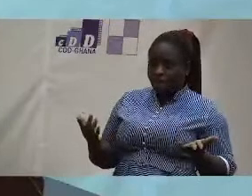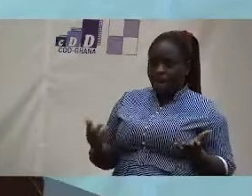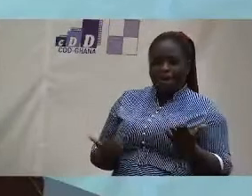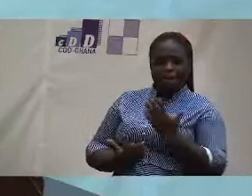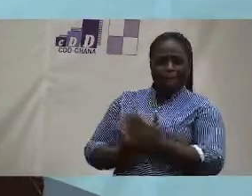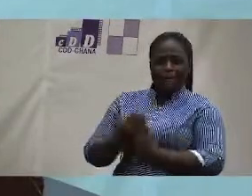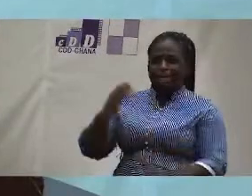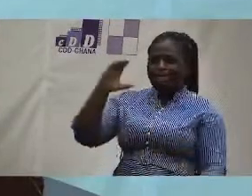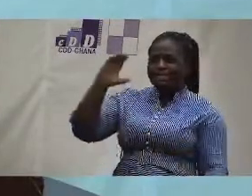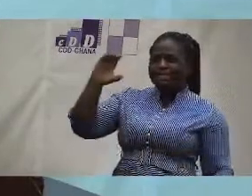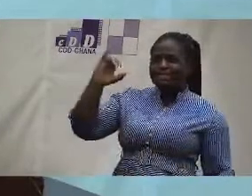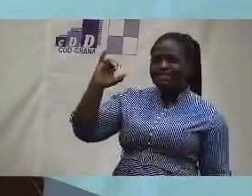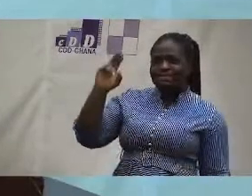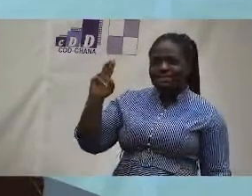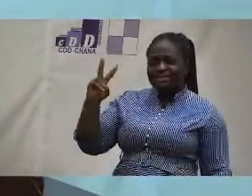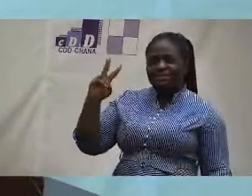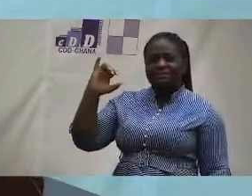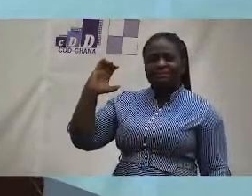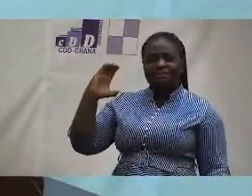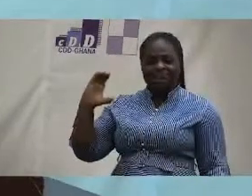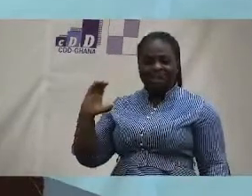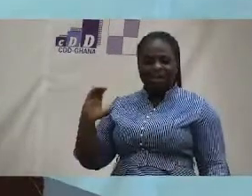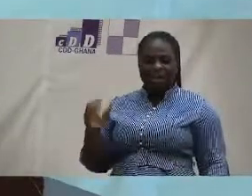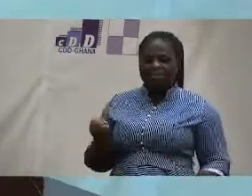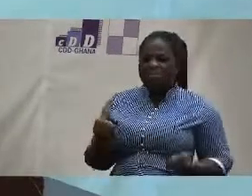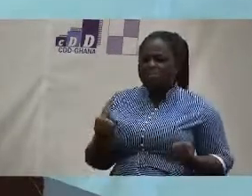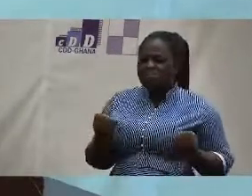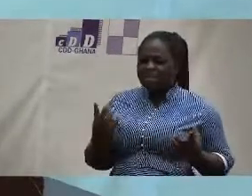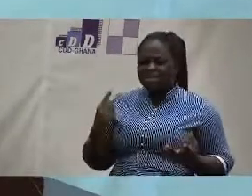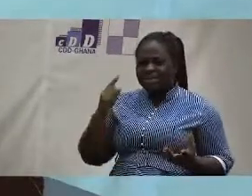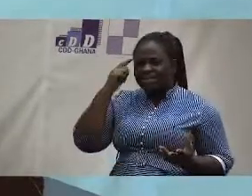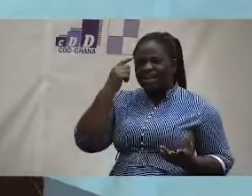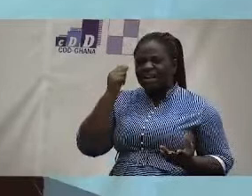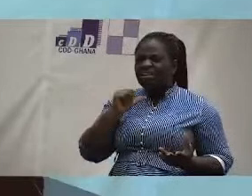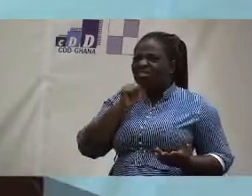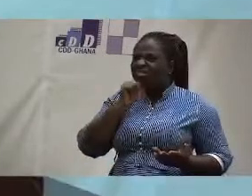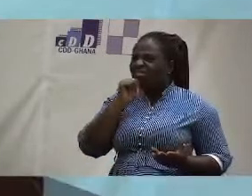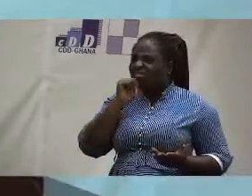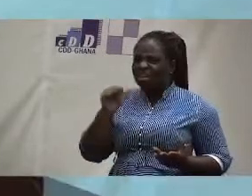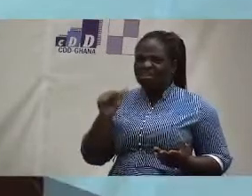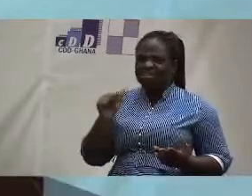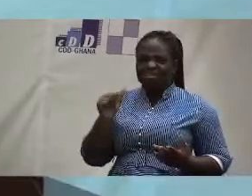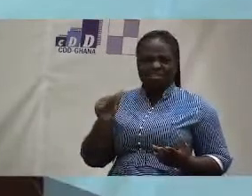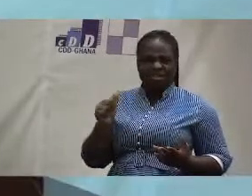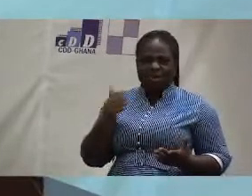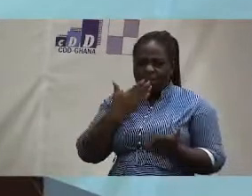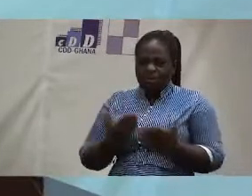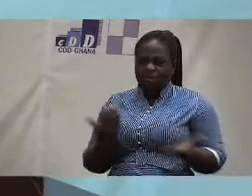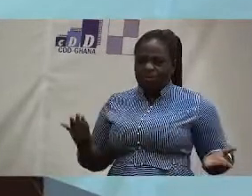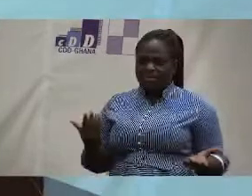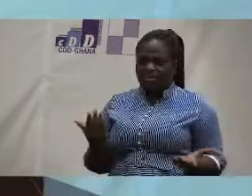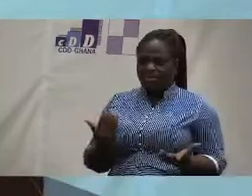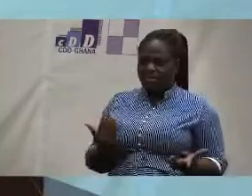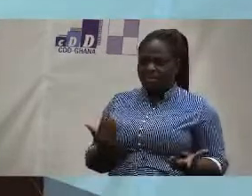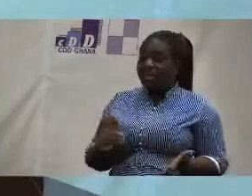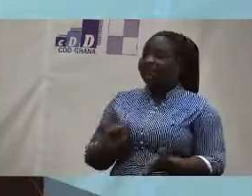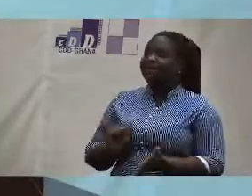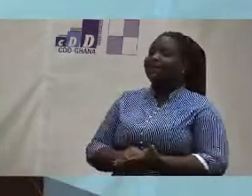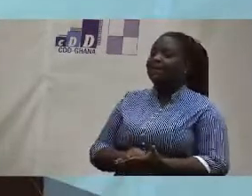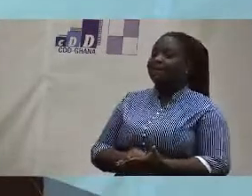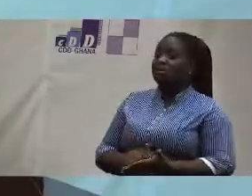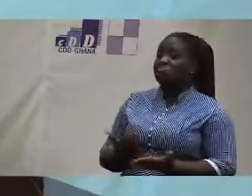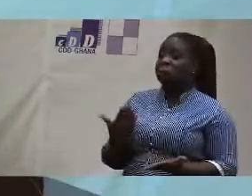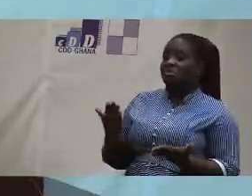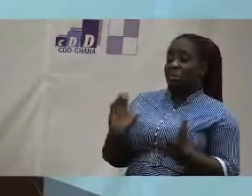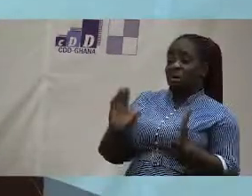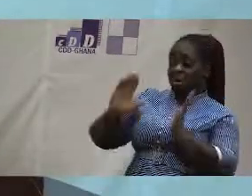by civic group, many view this as a dishonorable benevolence that they can